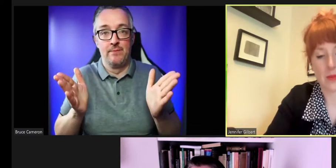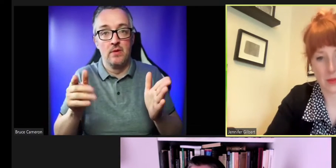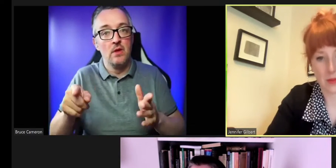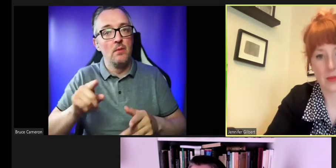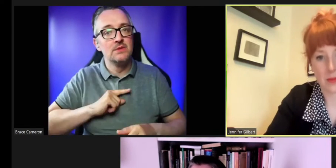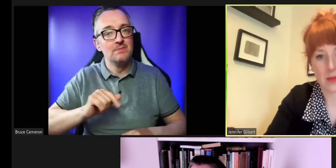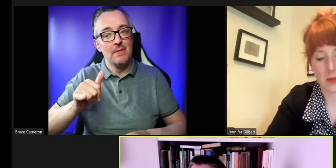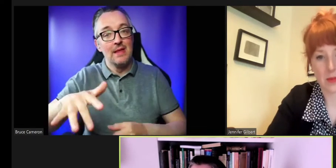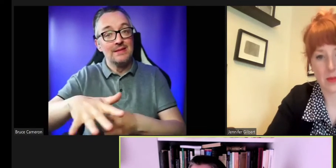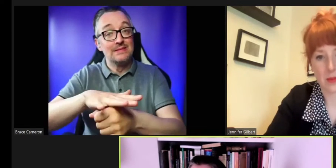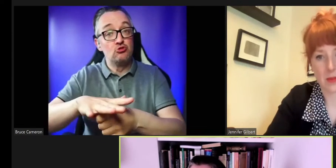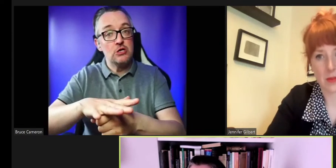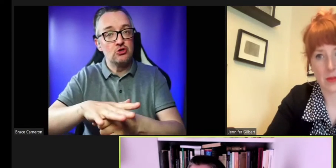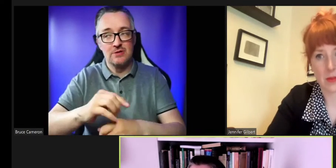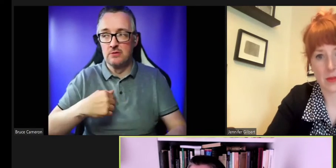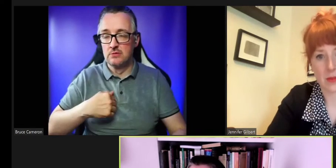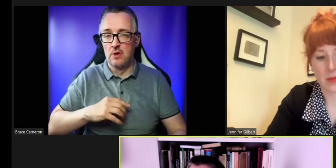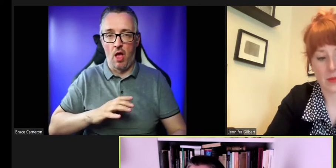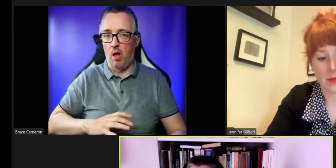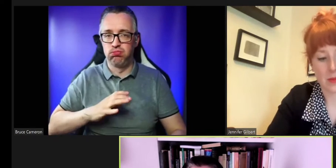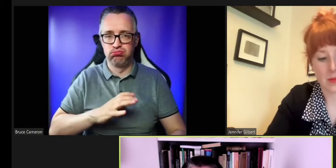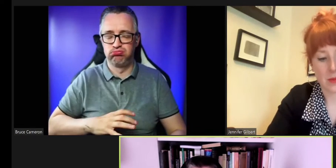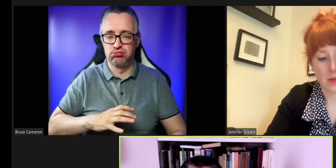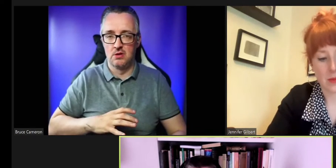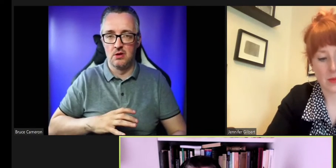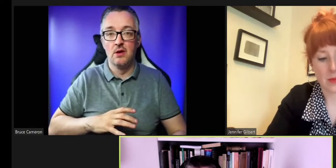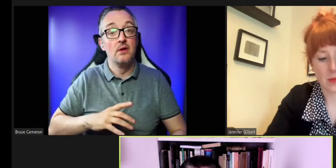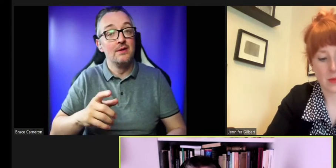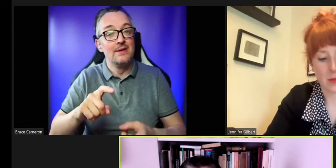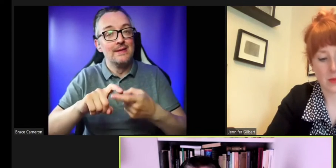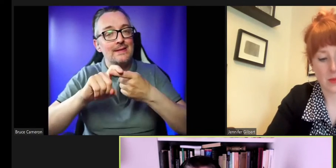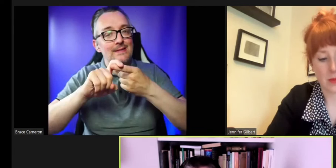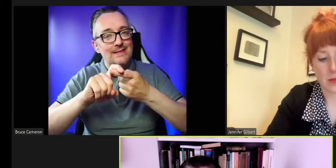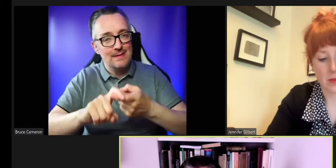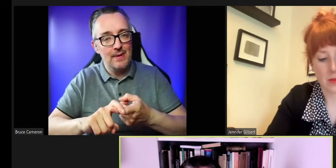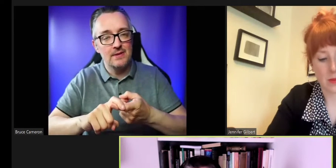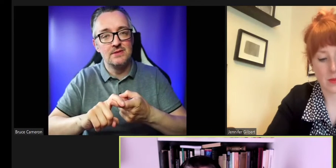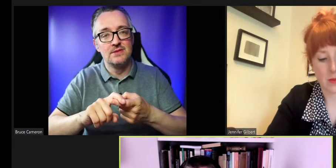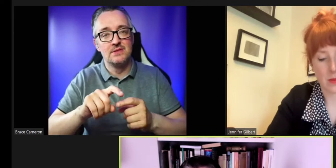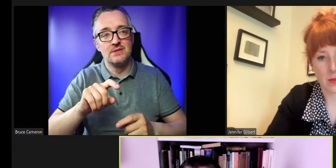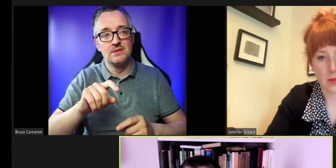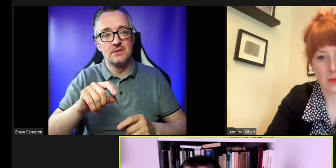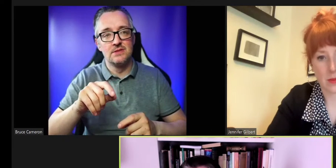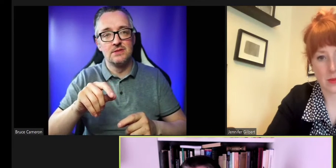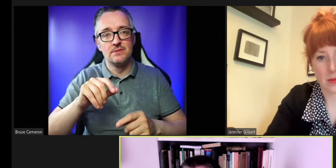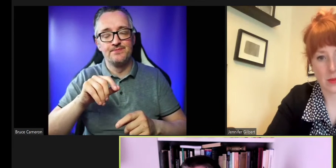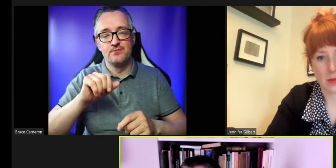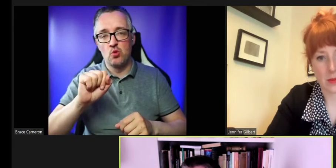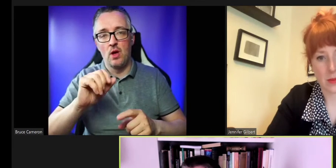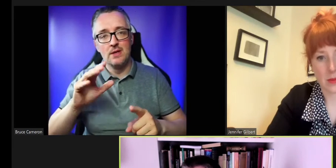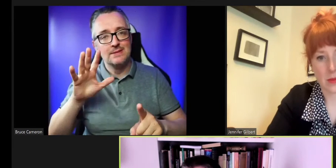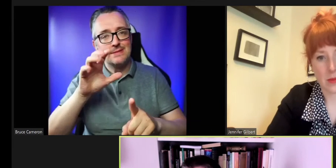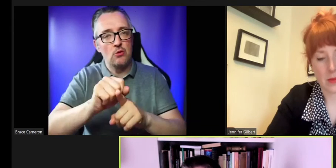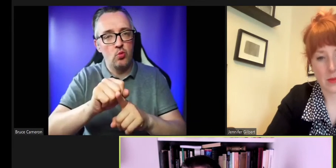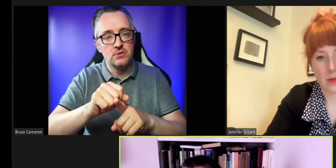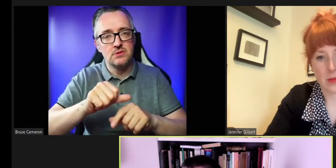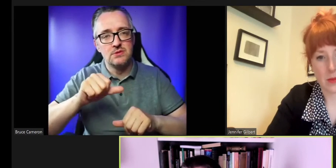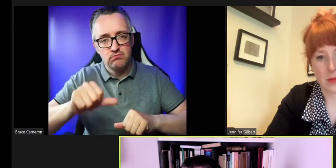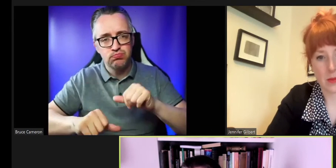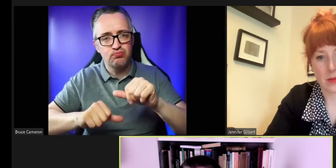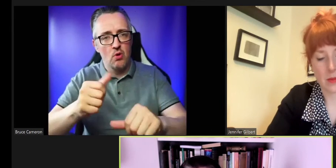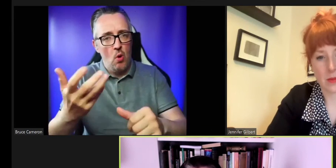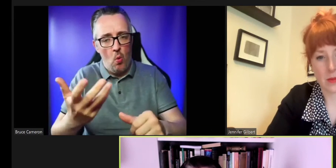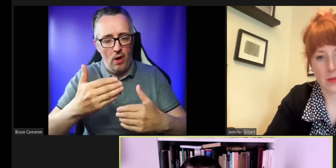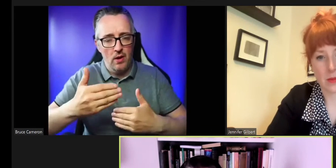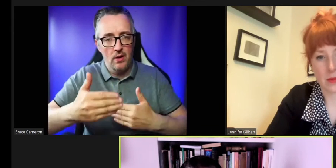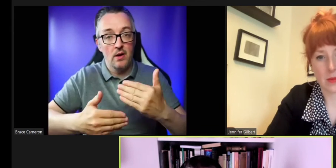comfortable. It really depends on where you are in your diagnosis, I think, because my advice to lots of